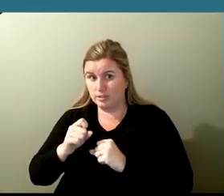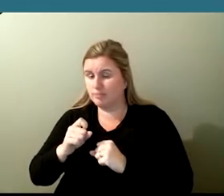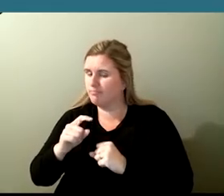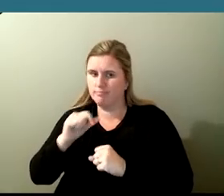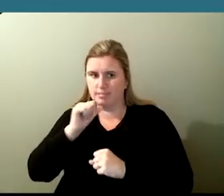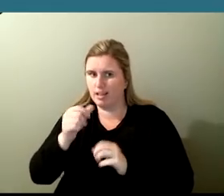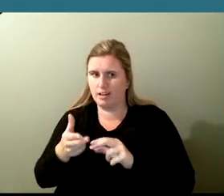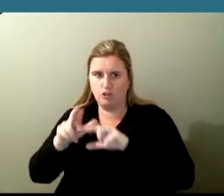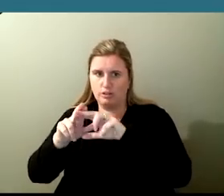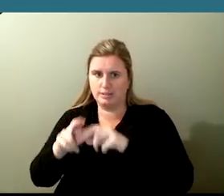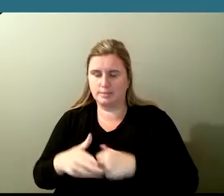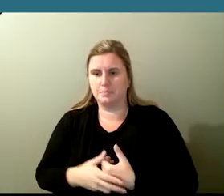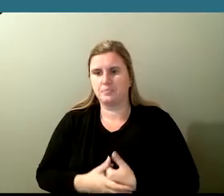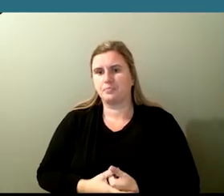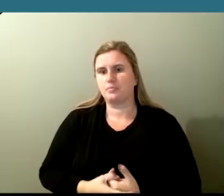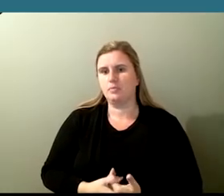not.